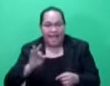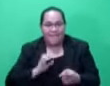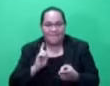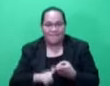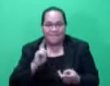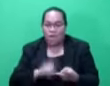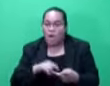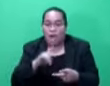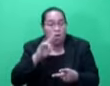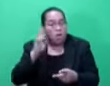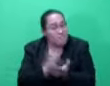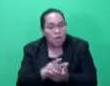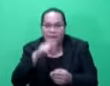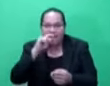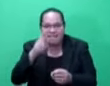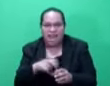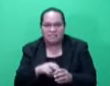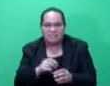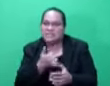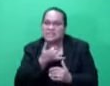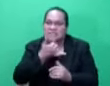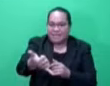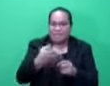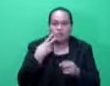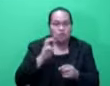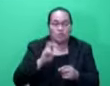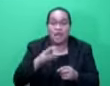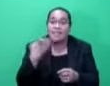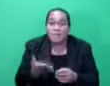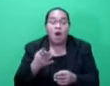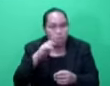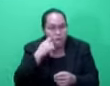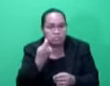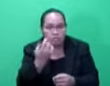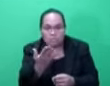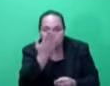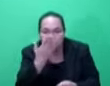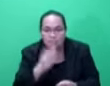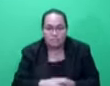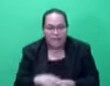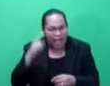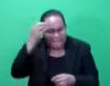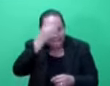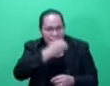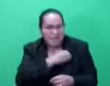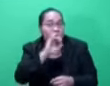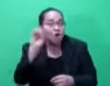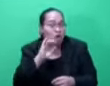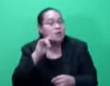let go of tourism. The demand will follow. If we say 6 months, I believe by October, it should